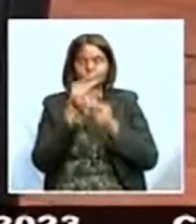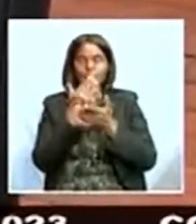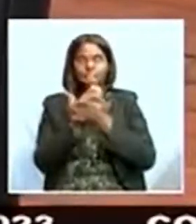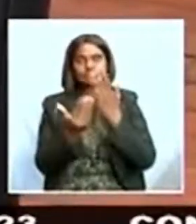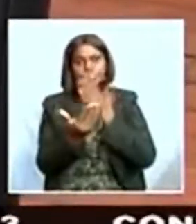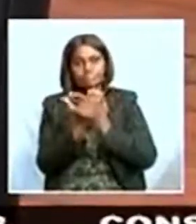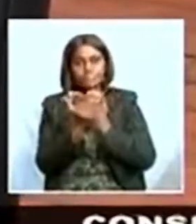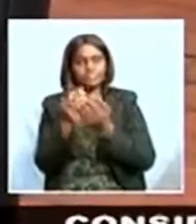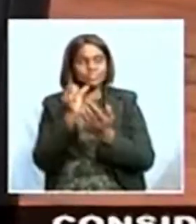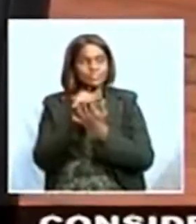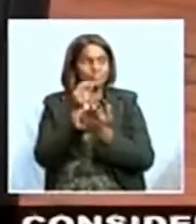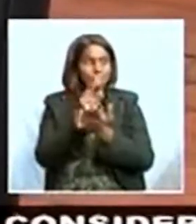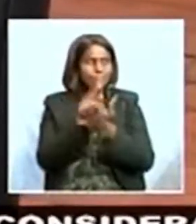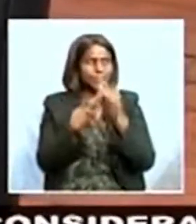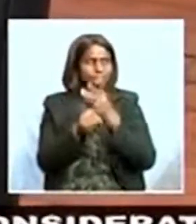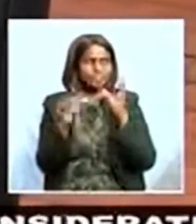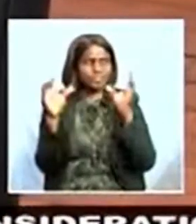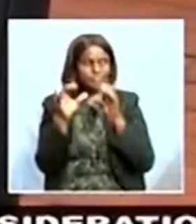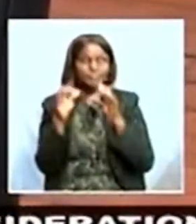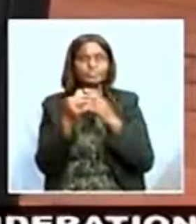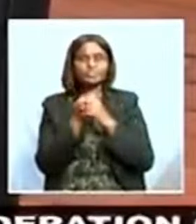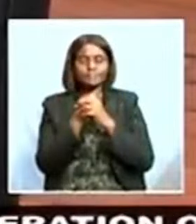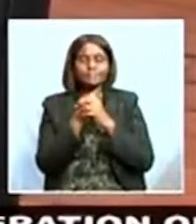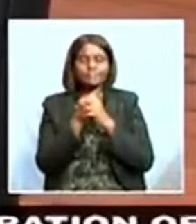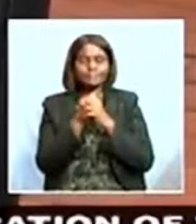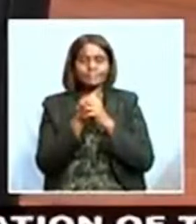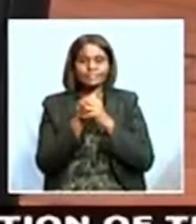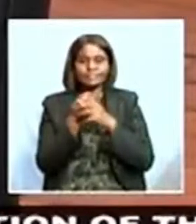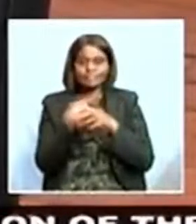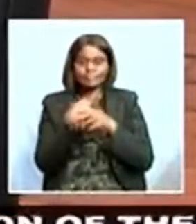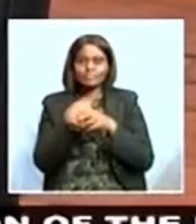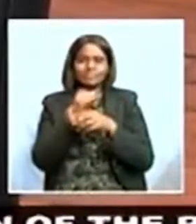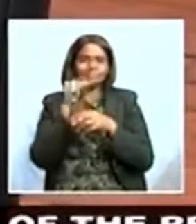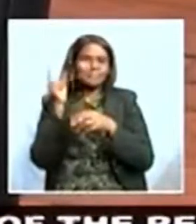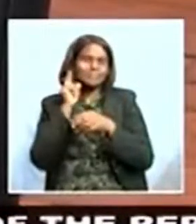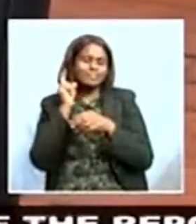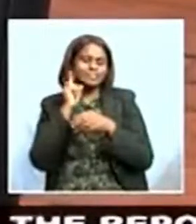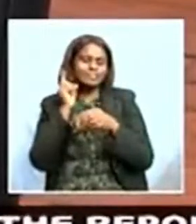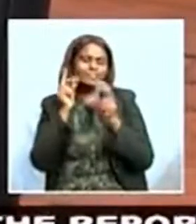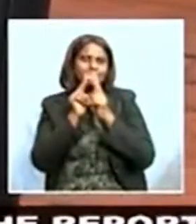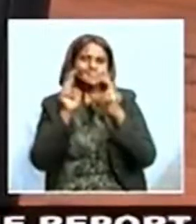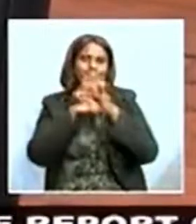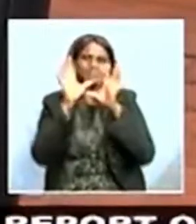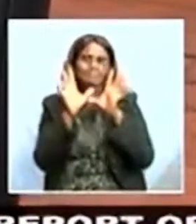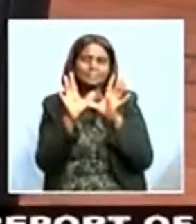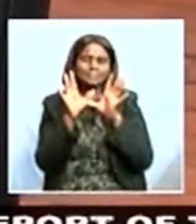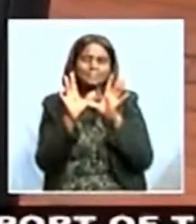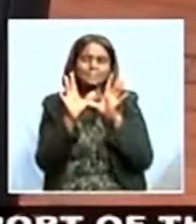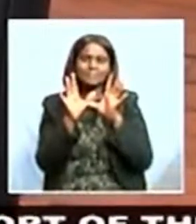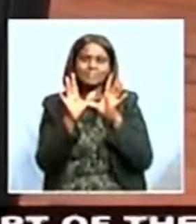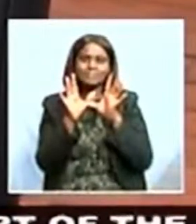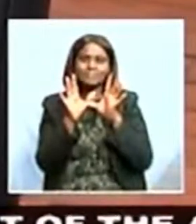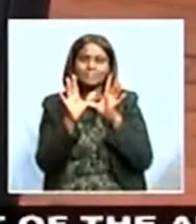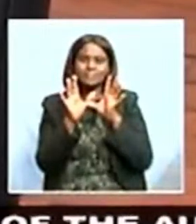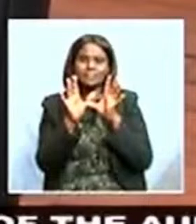morning, Serenje Town Council. I didn't hear the name very well. Manakayaya.